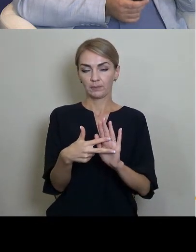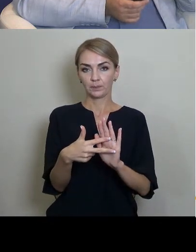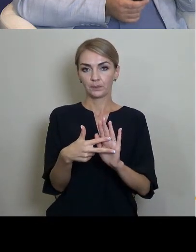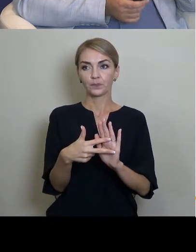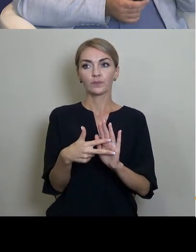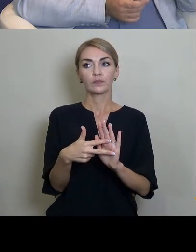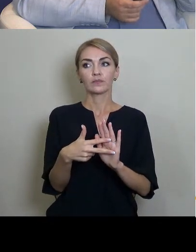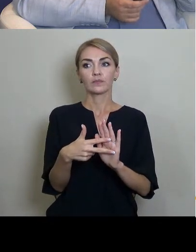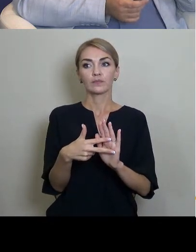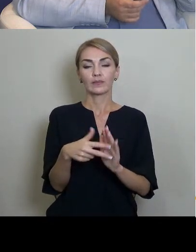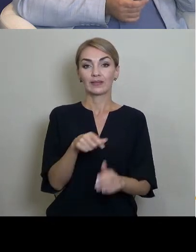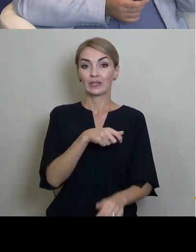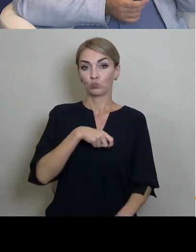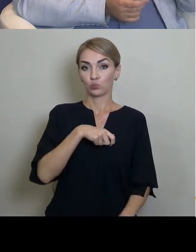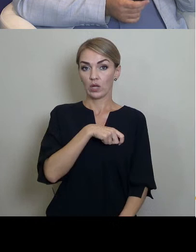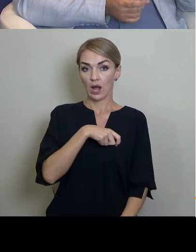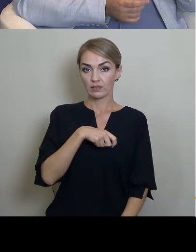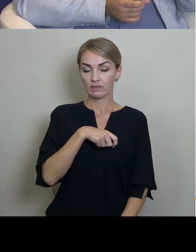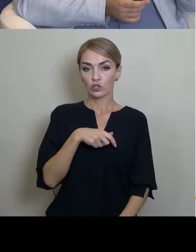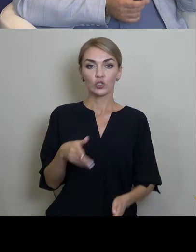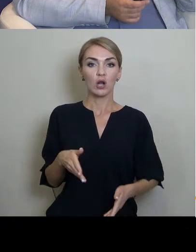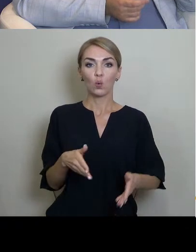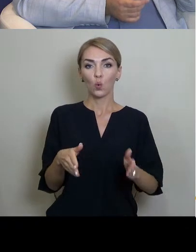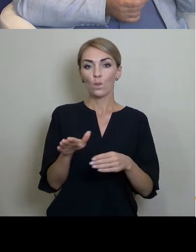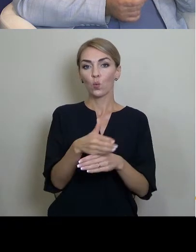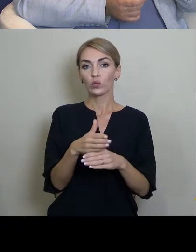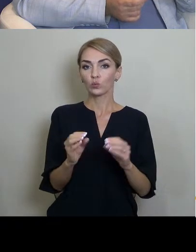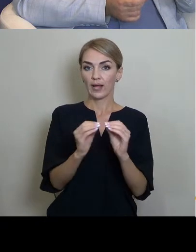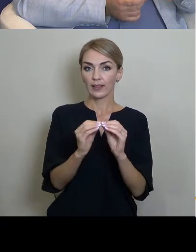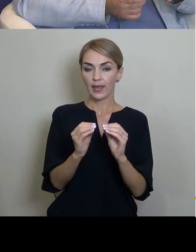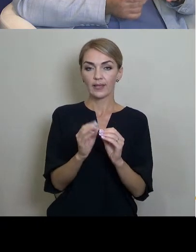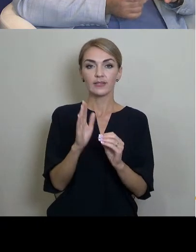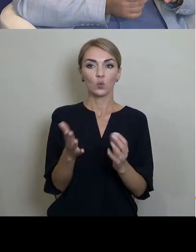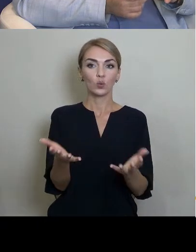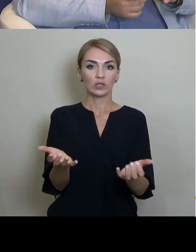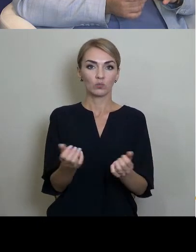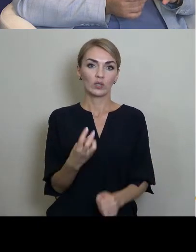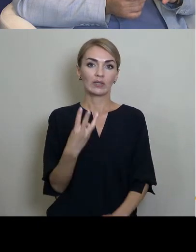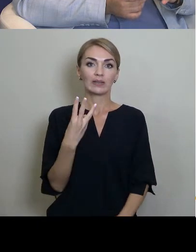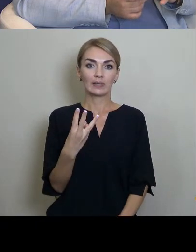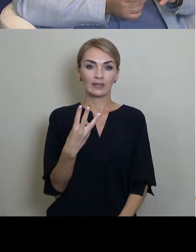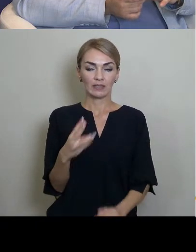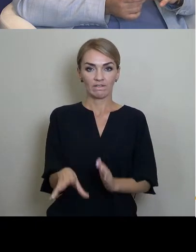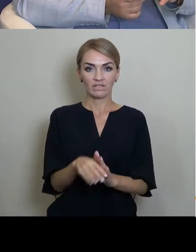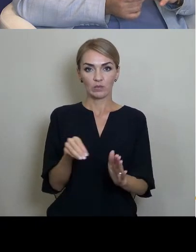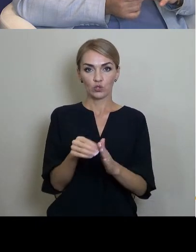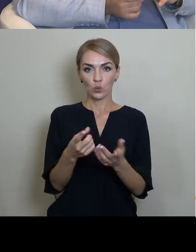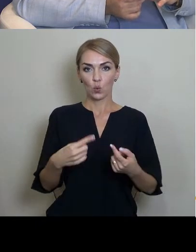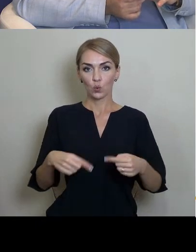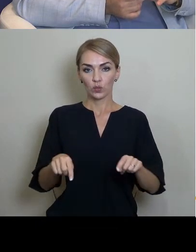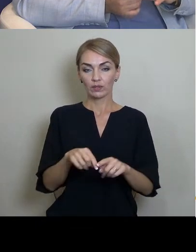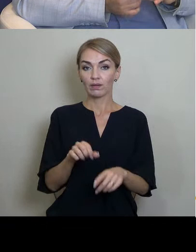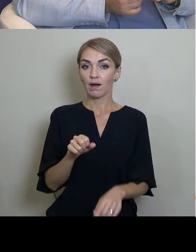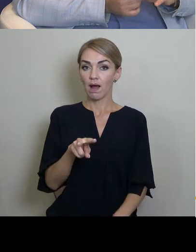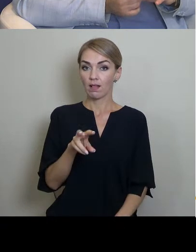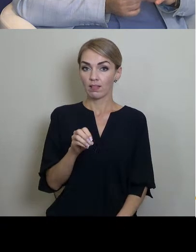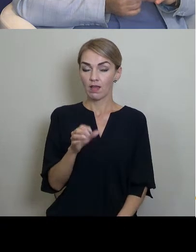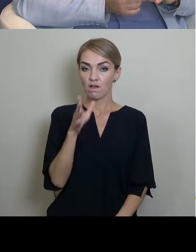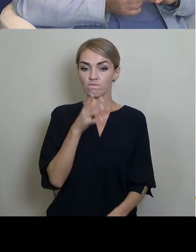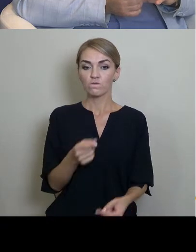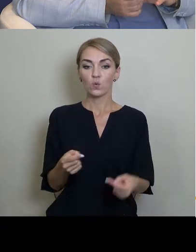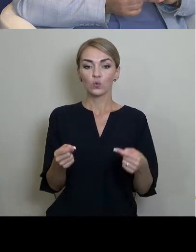38 councillors, so by dividing them by 10, we get 3